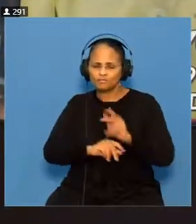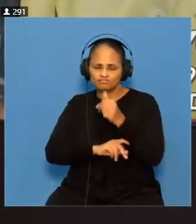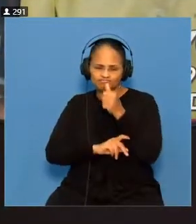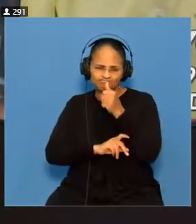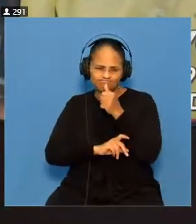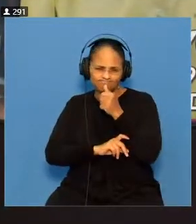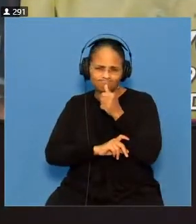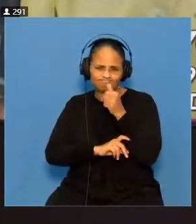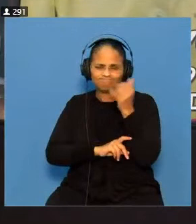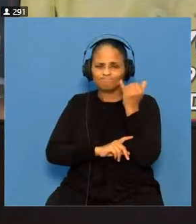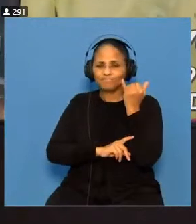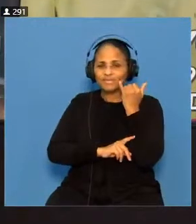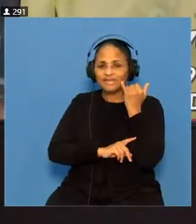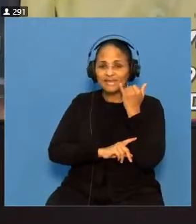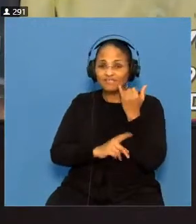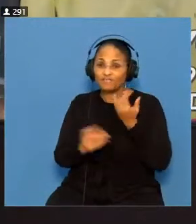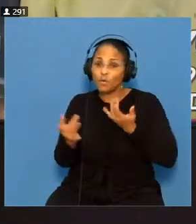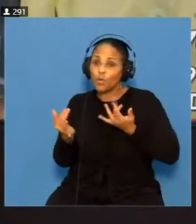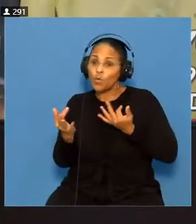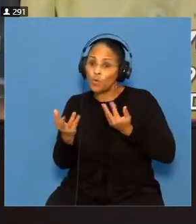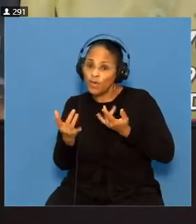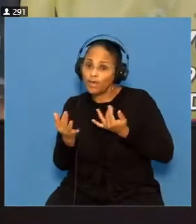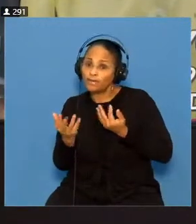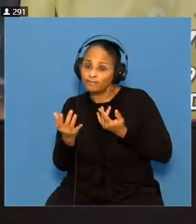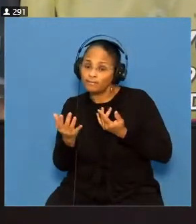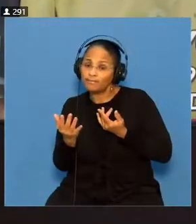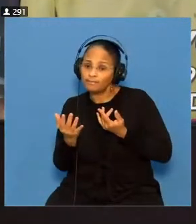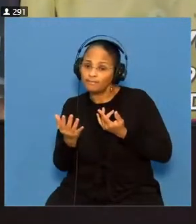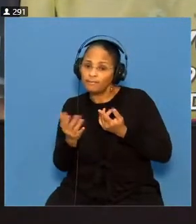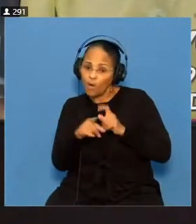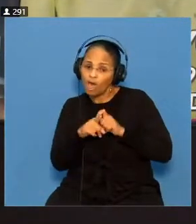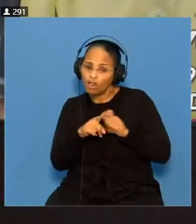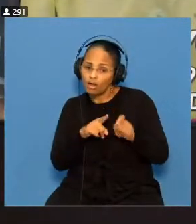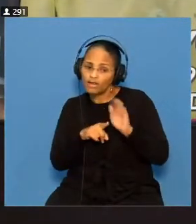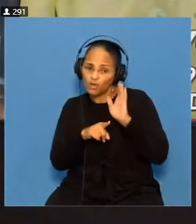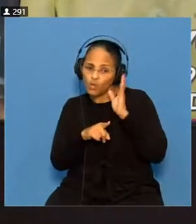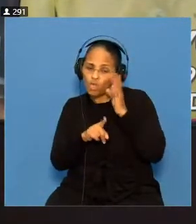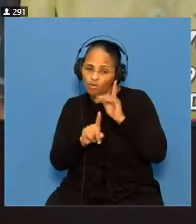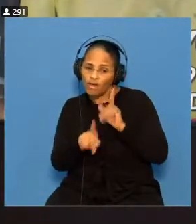patient. If you wait online, it will get answered. So my